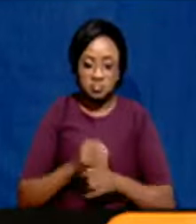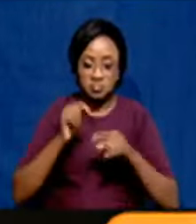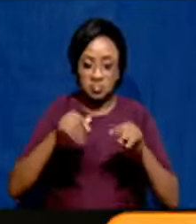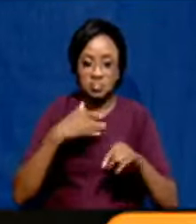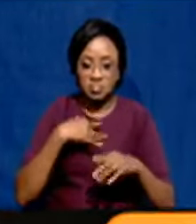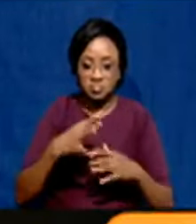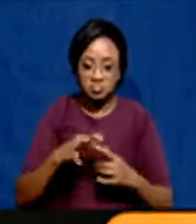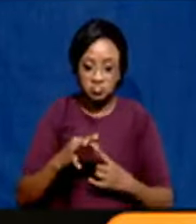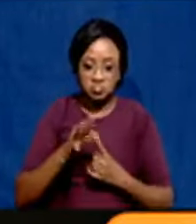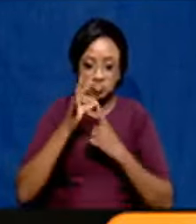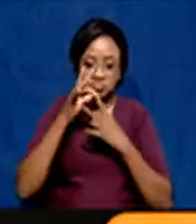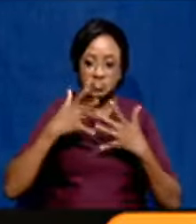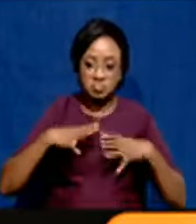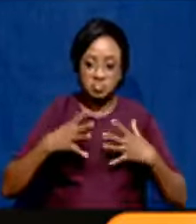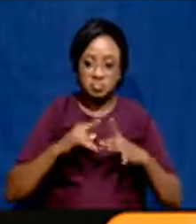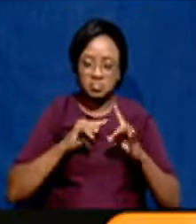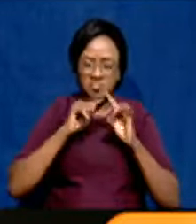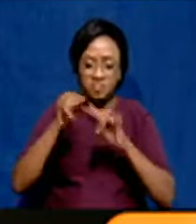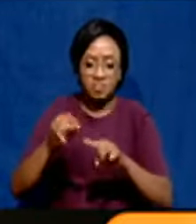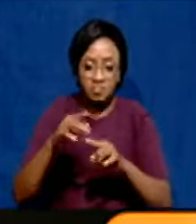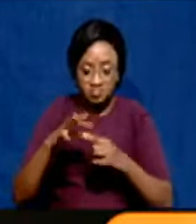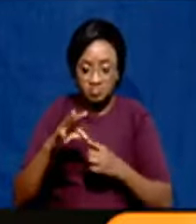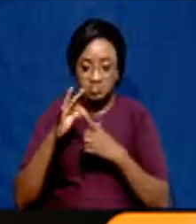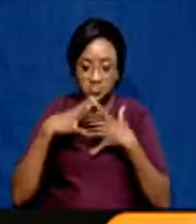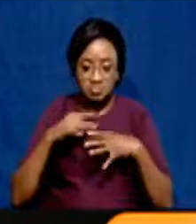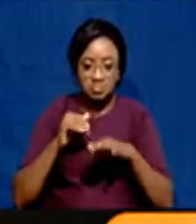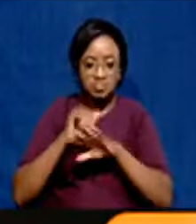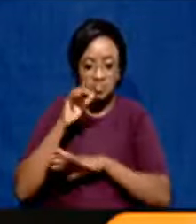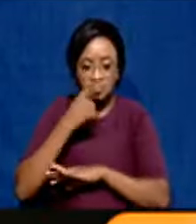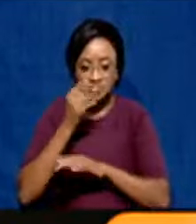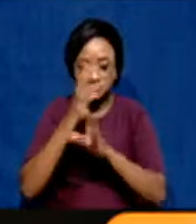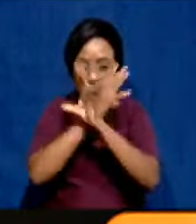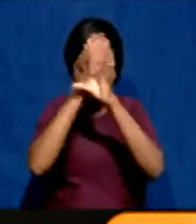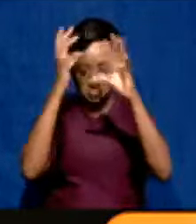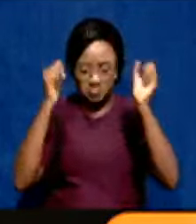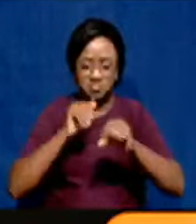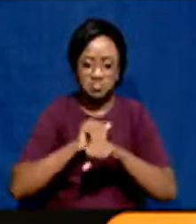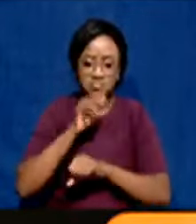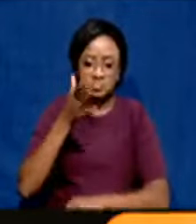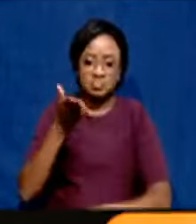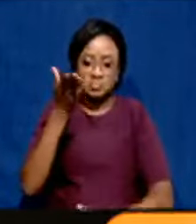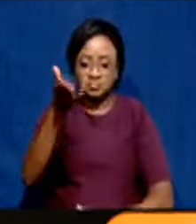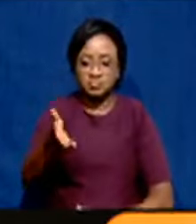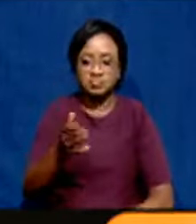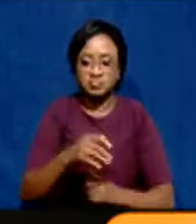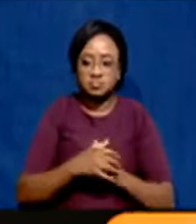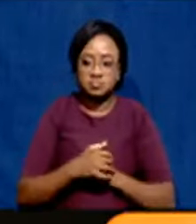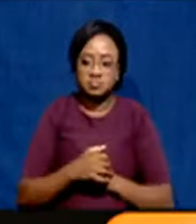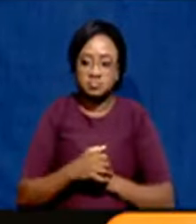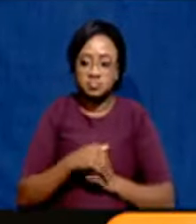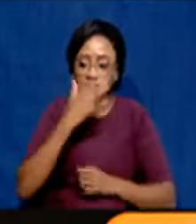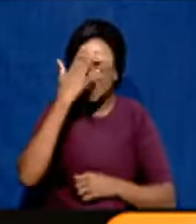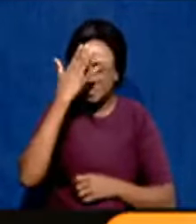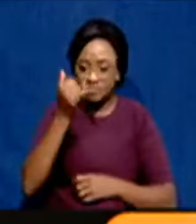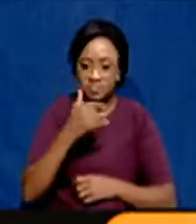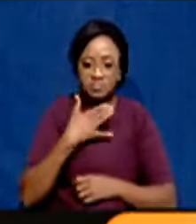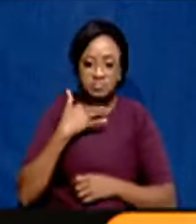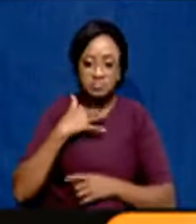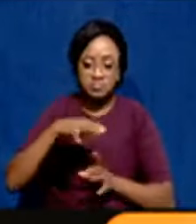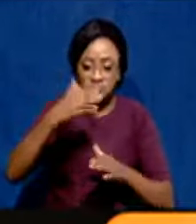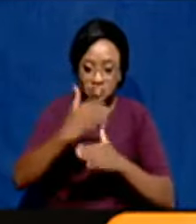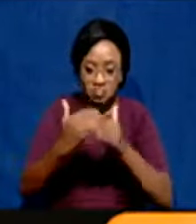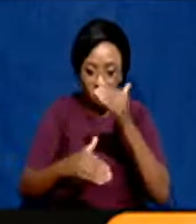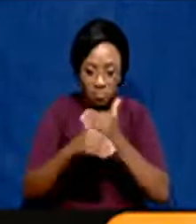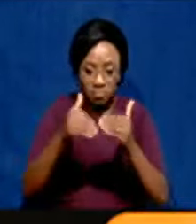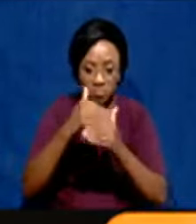visiting Kiptum's family, and this one was sent by His Excellency the President, Dr. William Ruto, because they want to put in a house for him. They want to